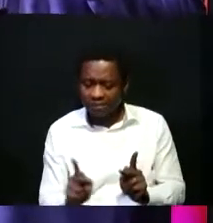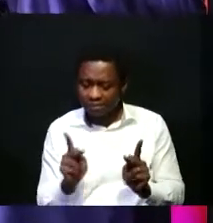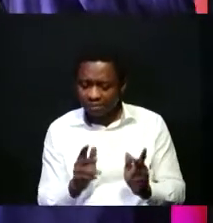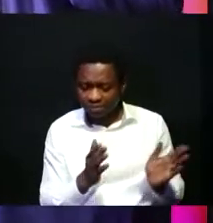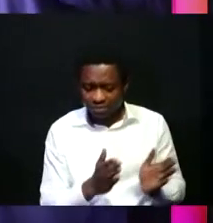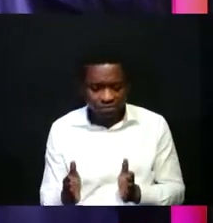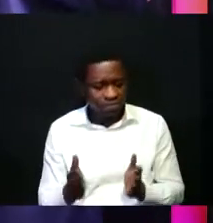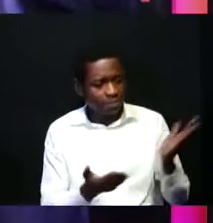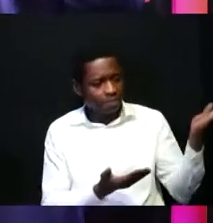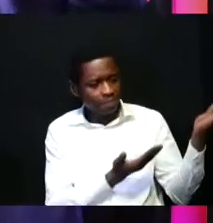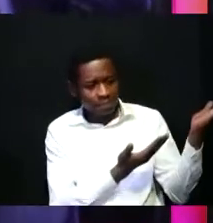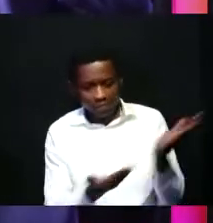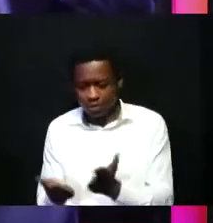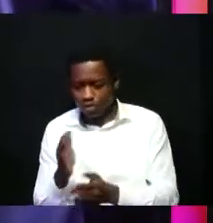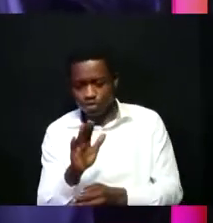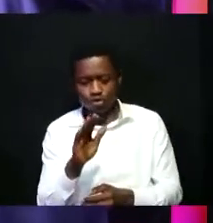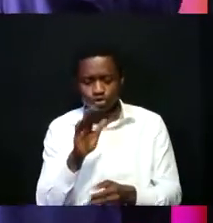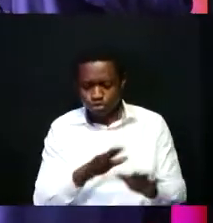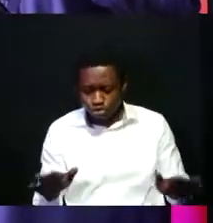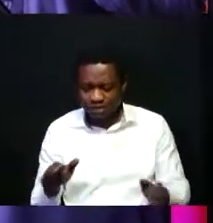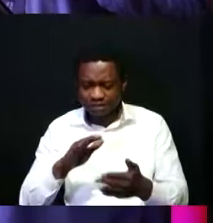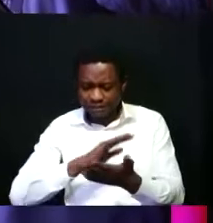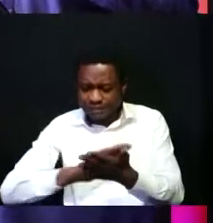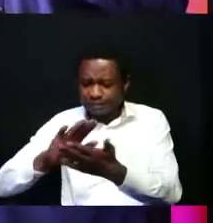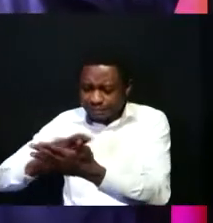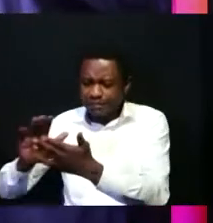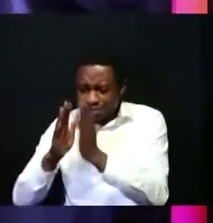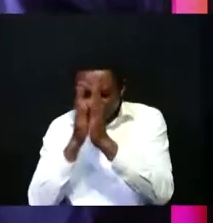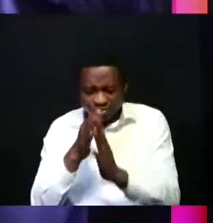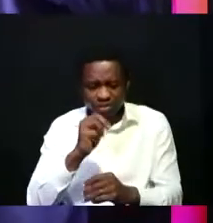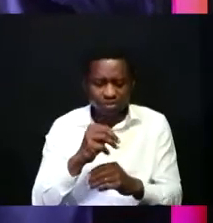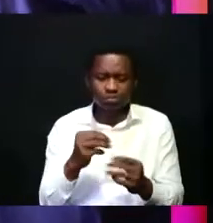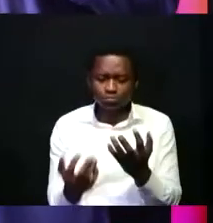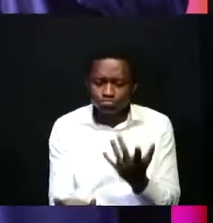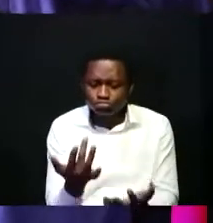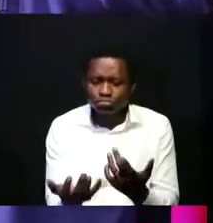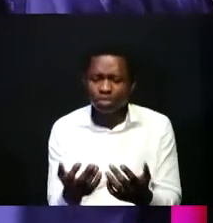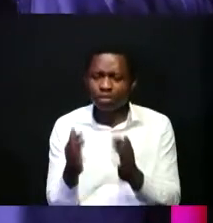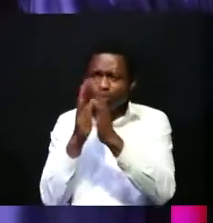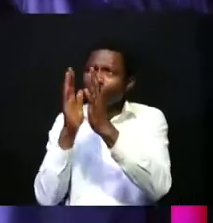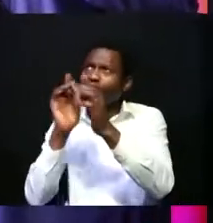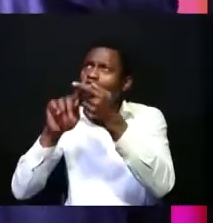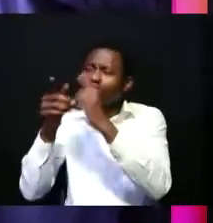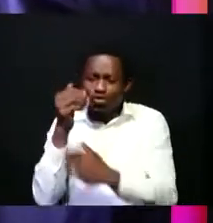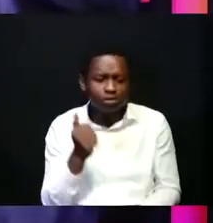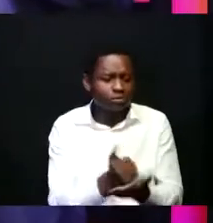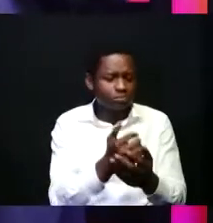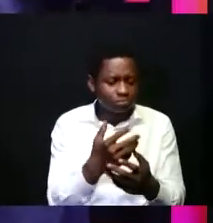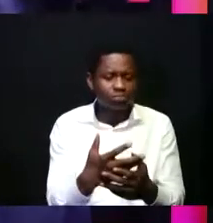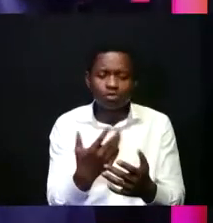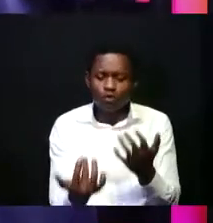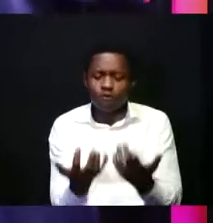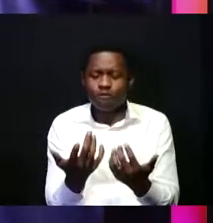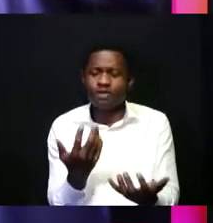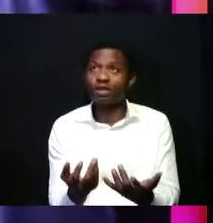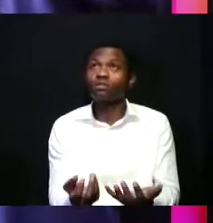to be purified. And he does that early in the morning. He will sacrifice a burnt